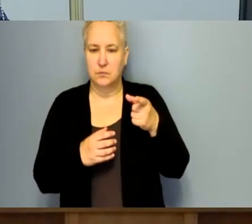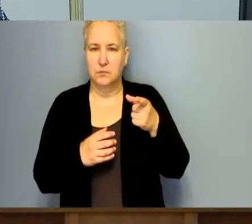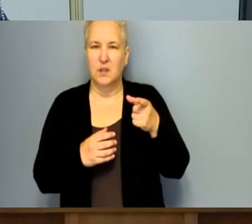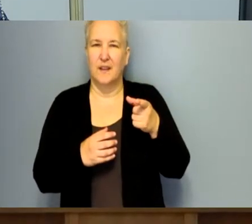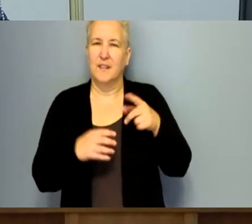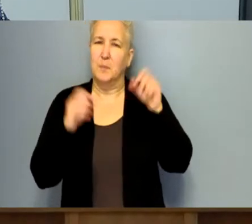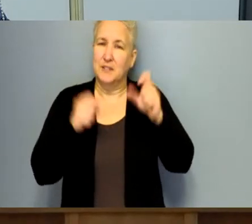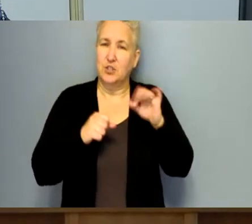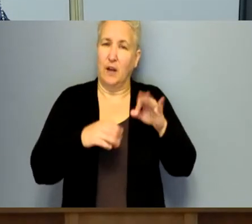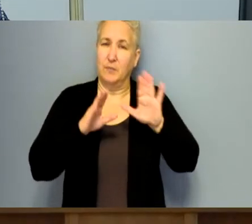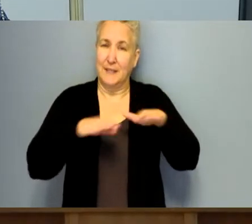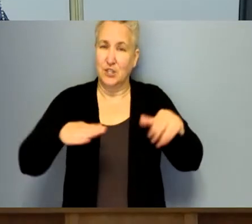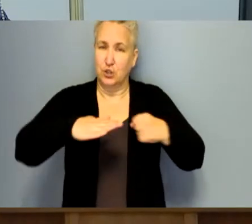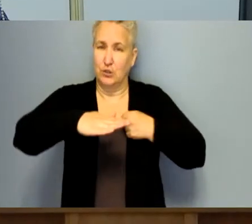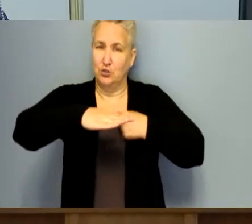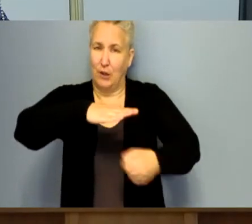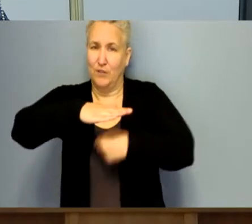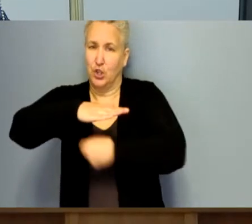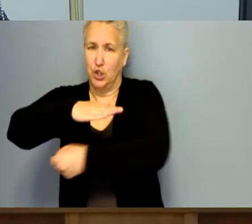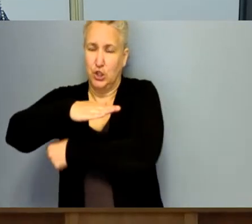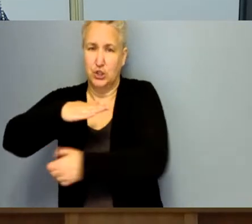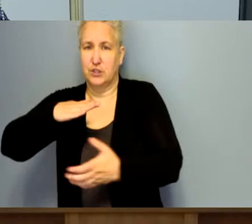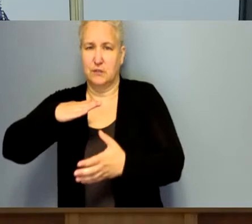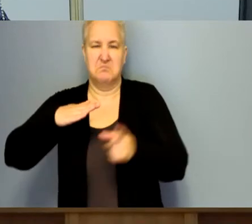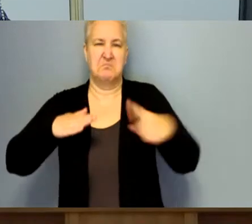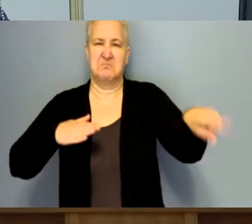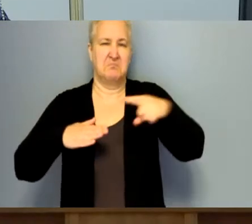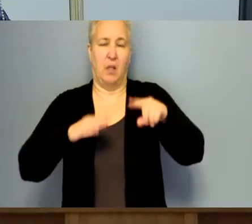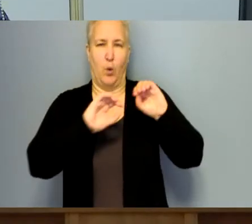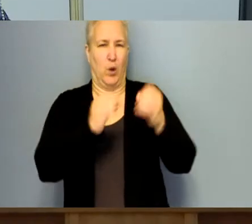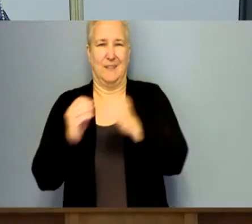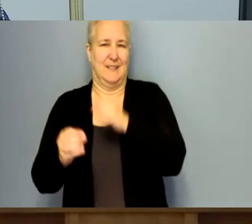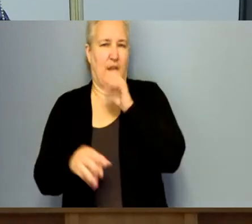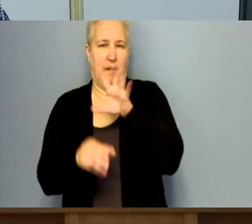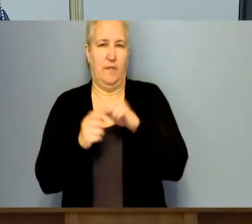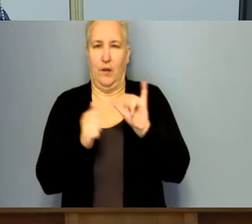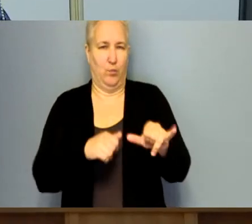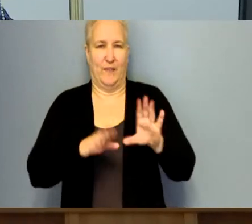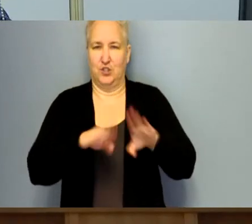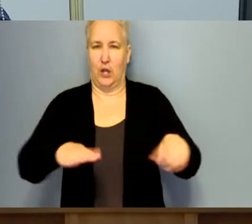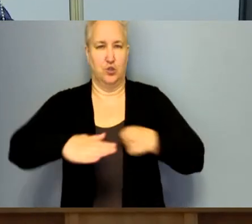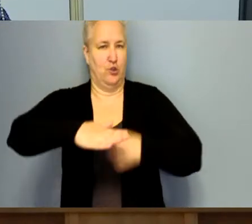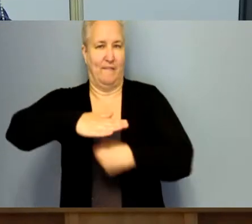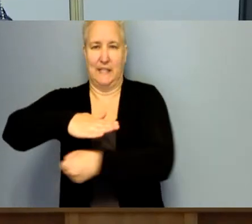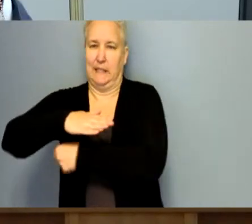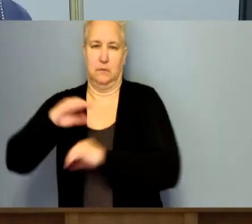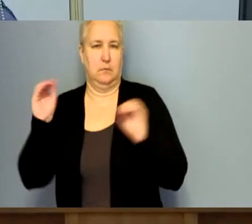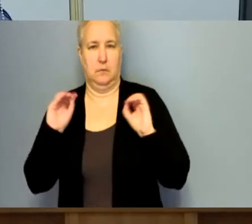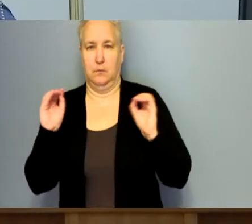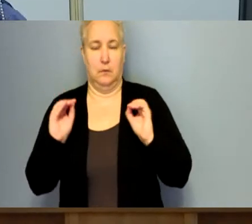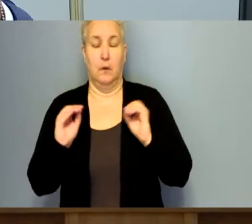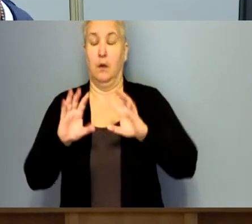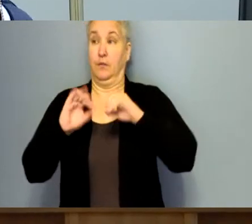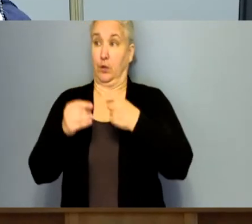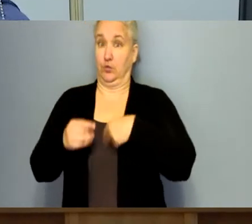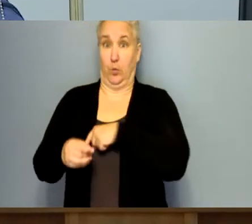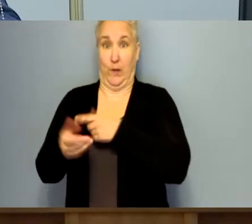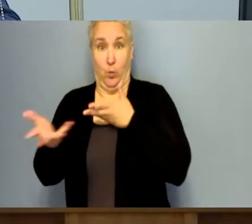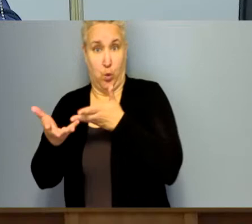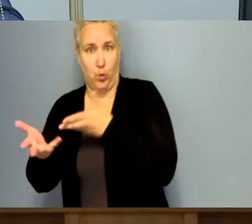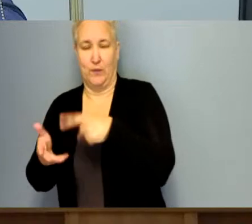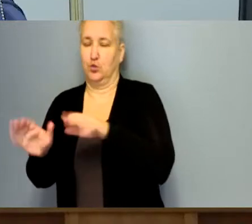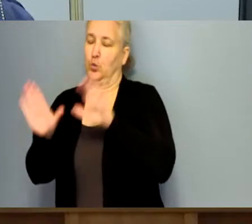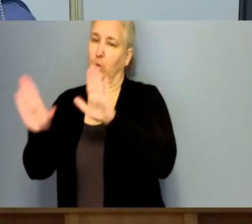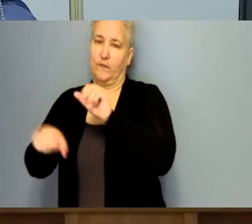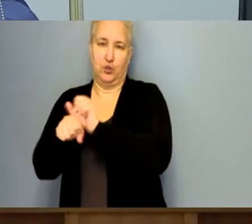traffickers. I want to make sure that was clear that they are not involved in that. They're organizations we work with. They do a wonderful